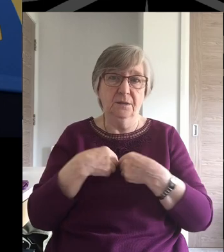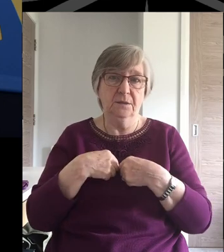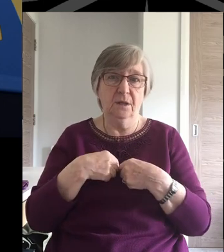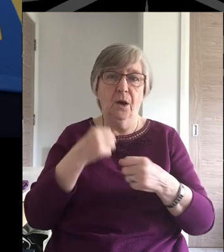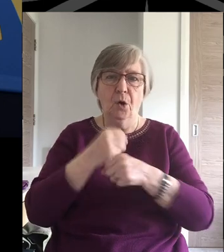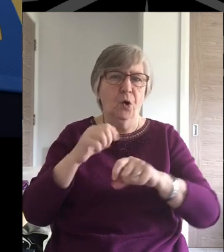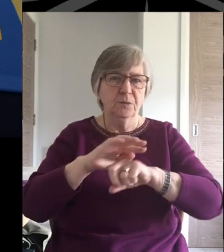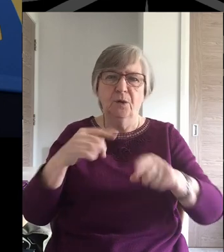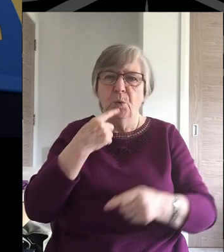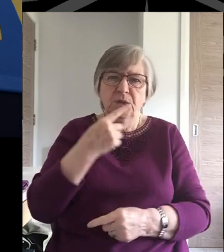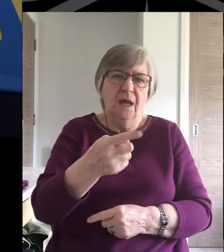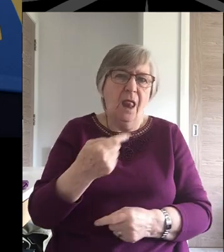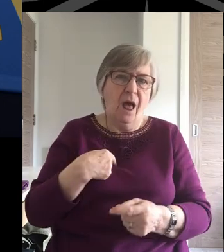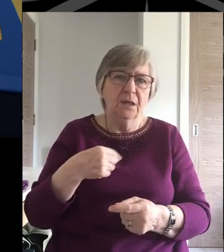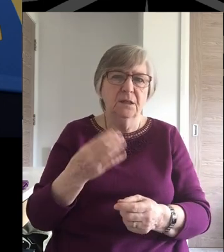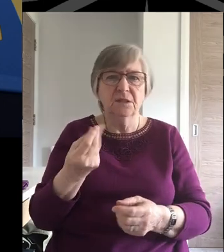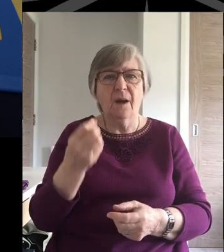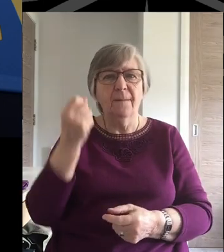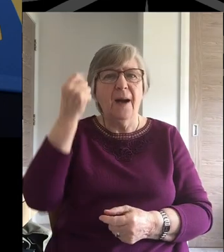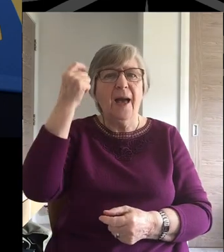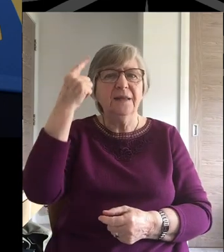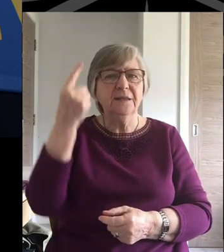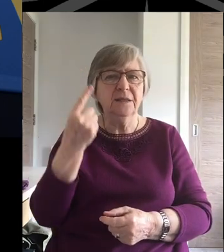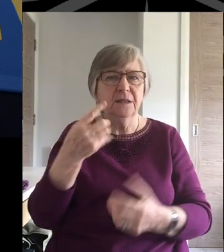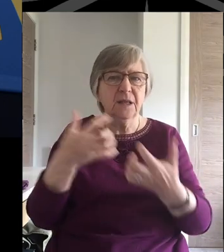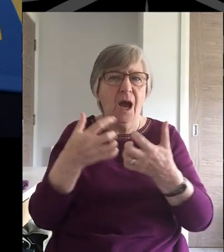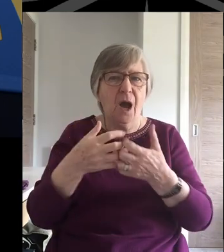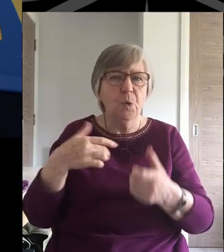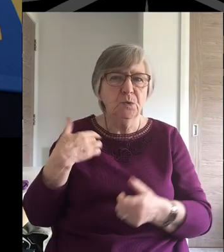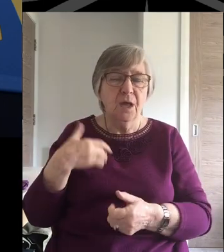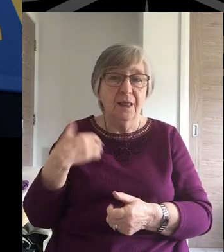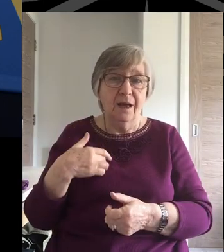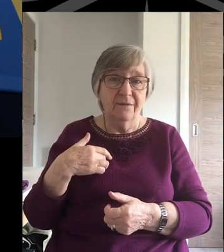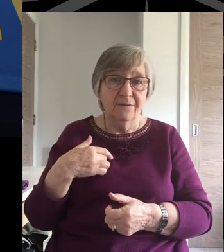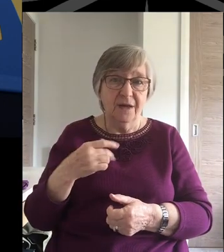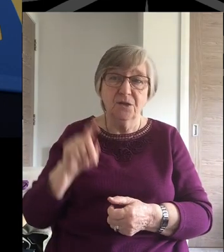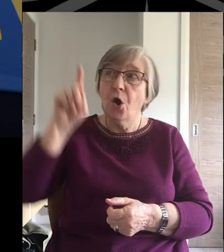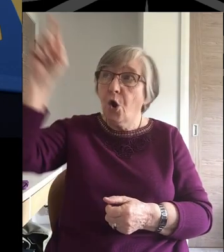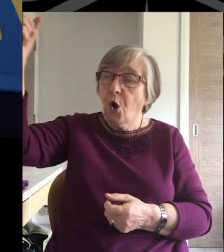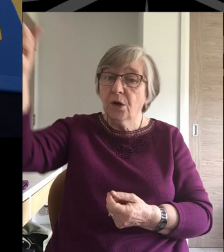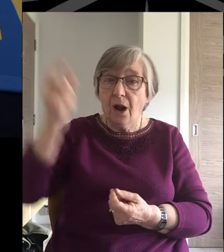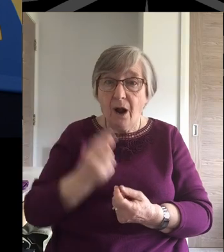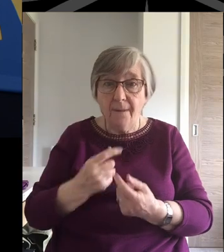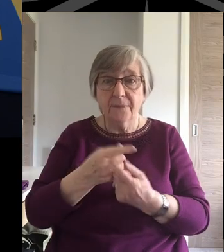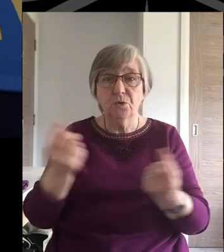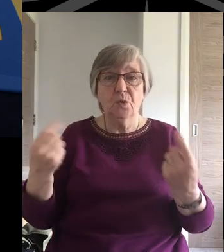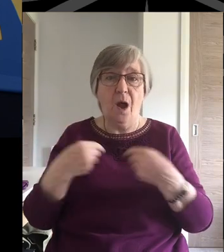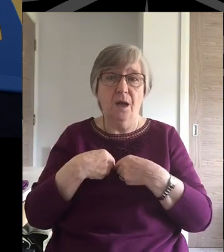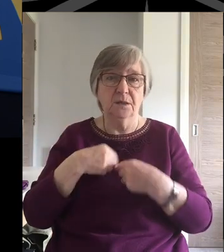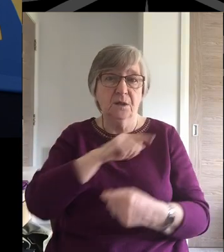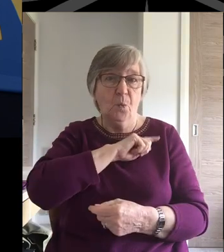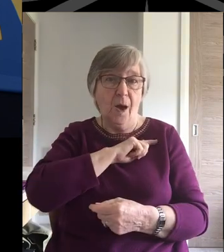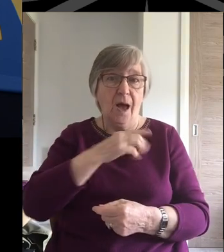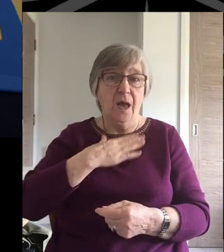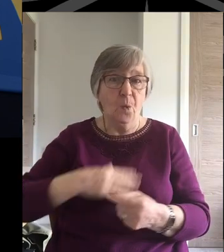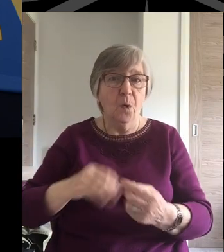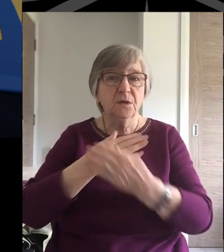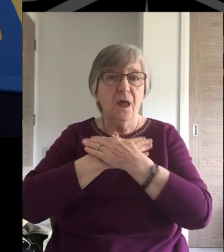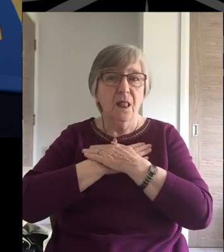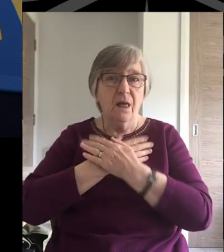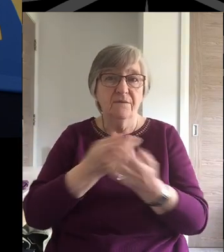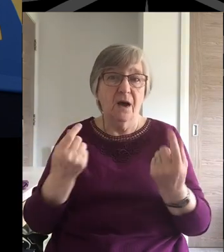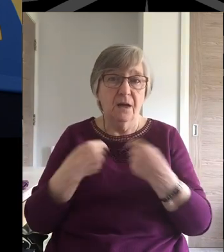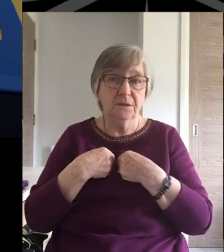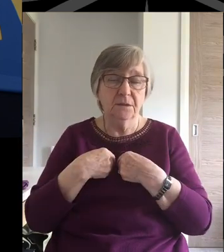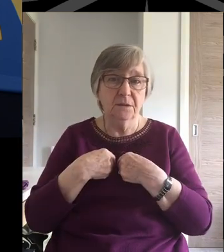not telling us some ideas about how to live. It is God coming to us to love us and for us to love